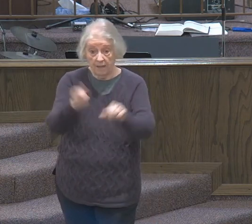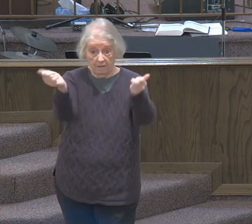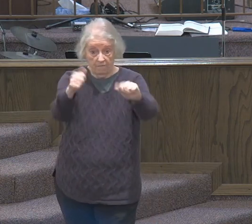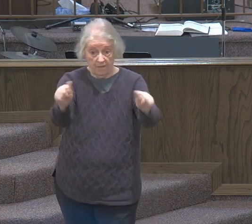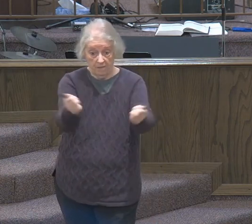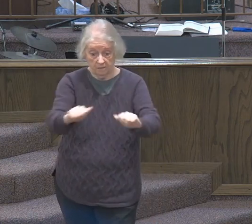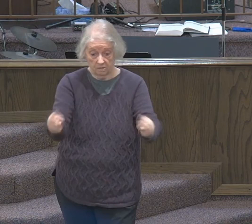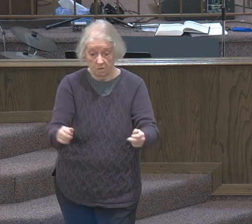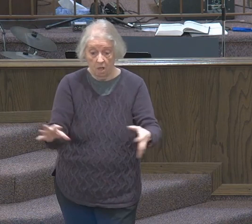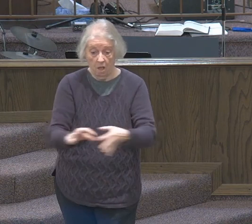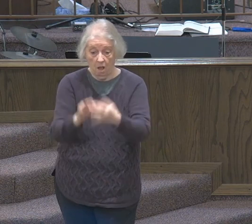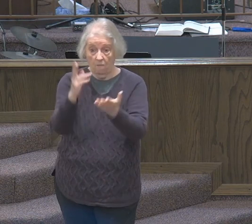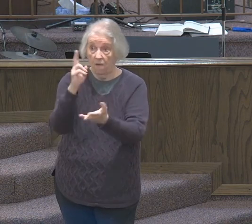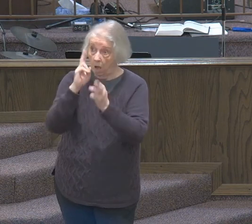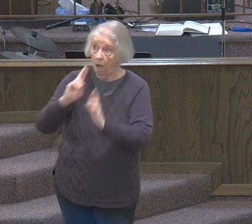not?"